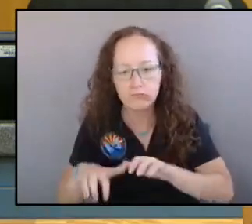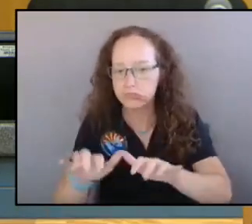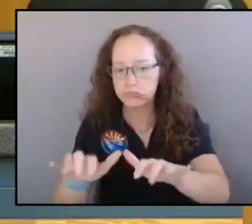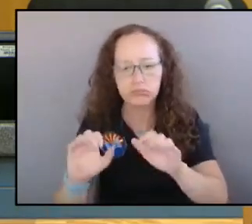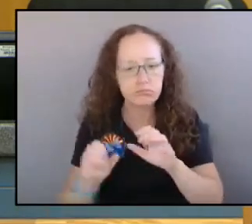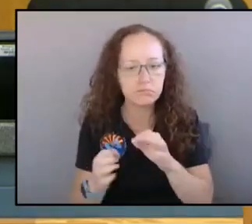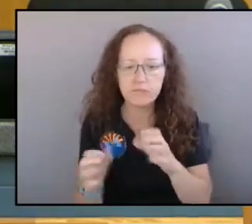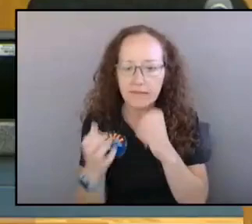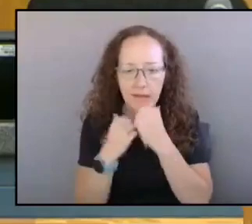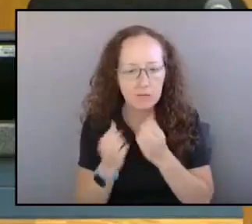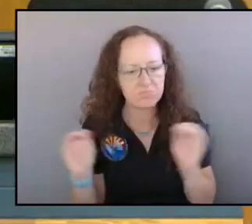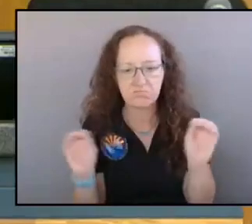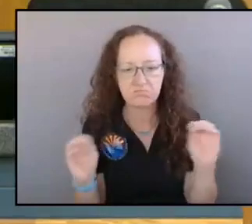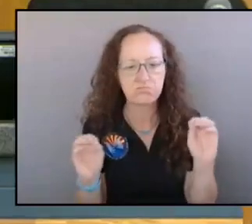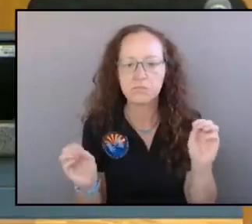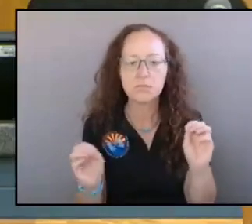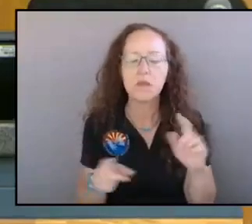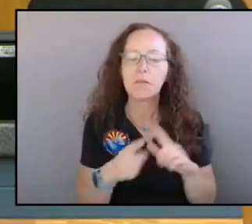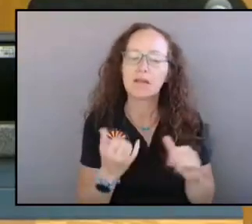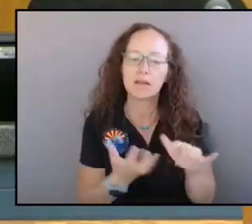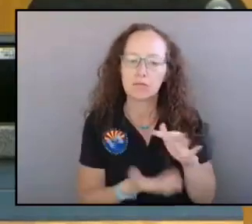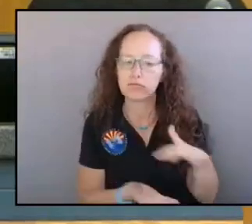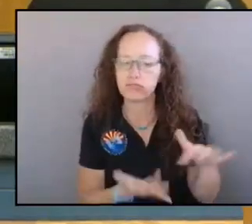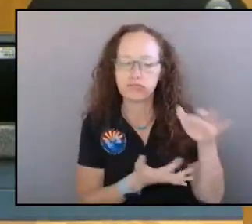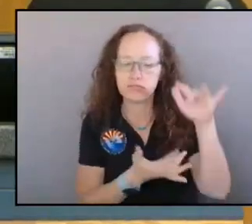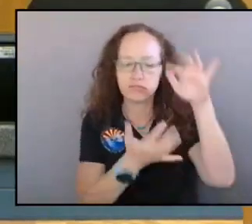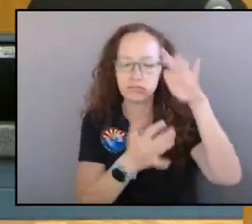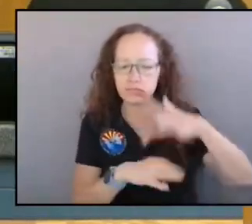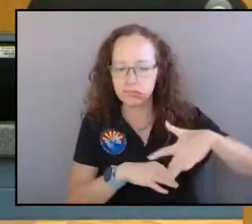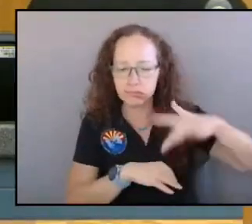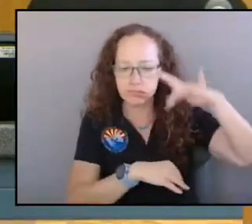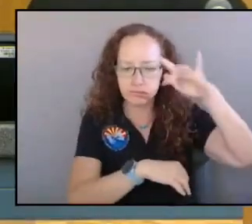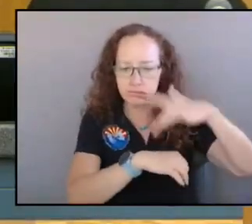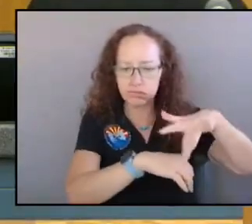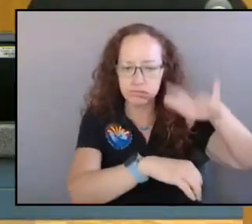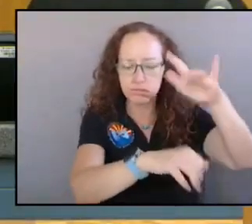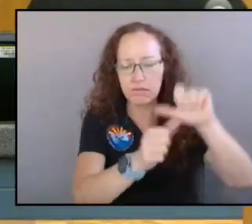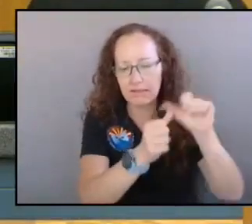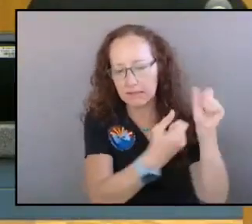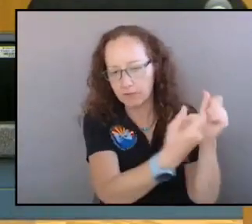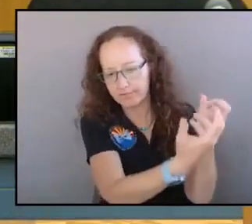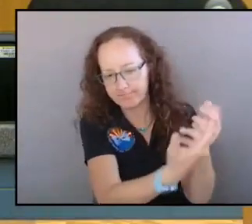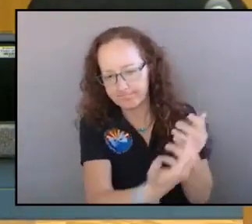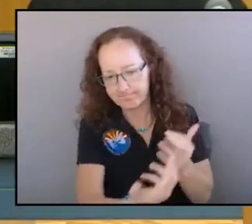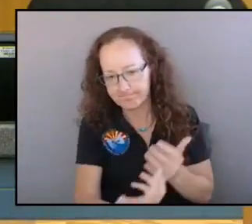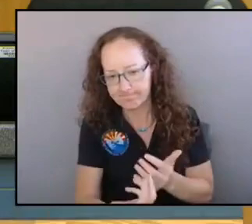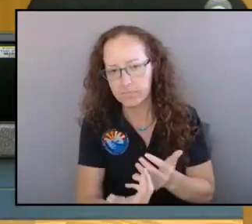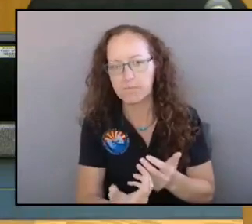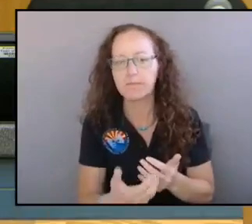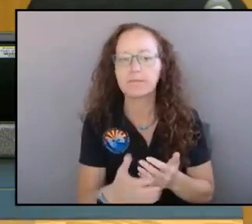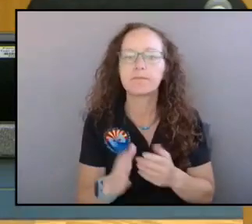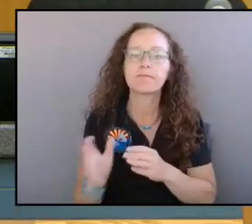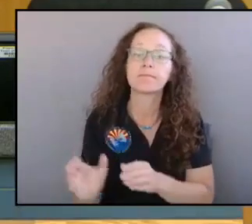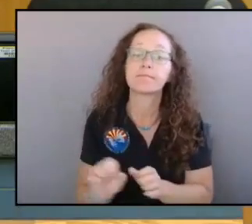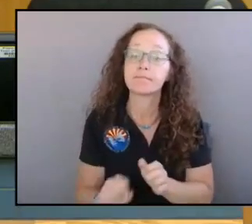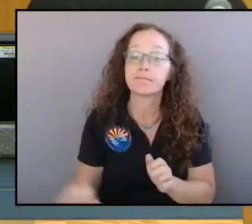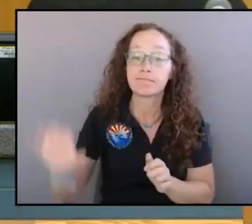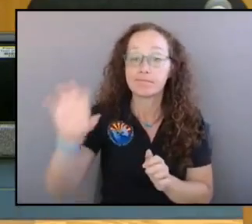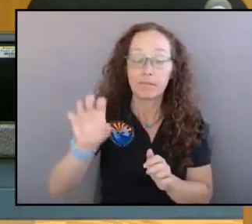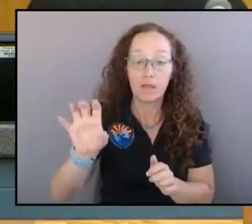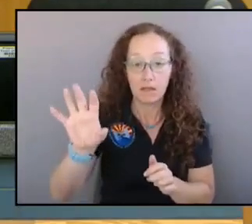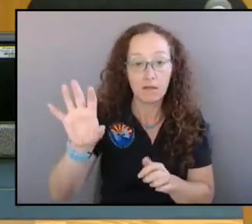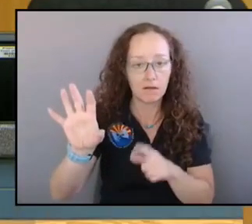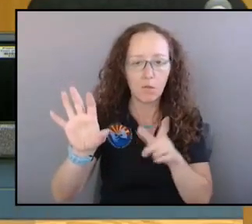there is still smoke in there, and it's still continuing to back. Up here, we're going to be talking about this for the next couple days. So